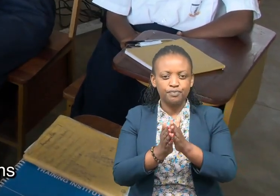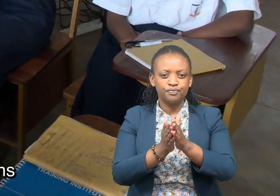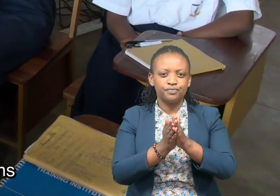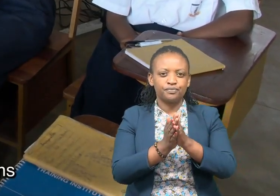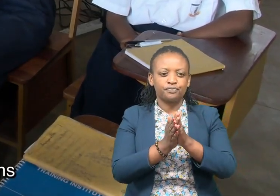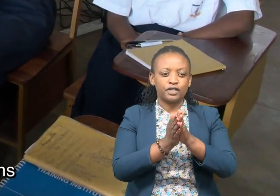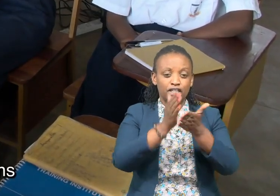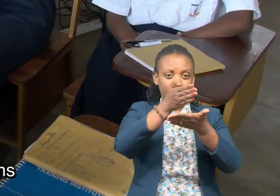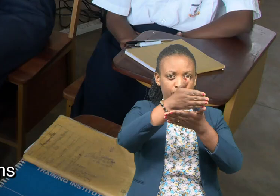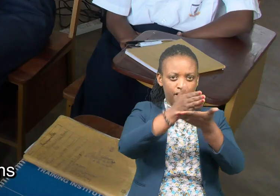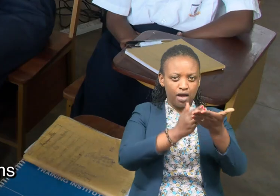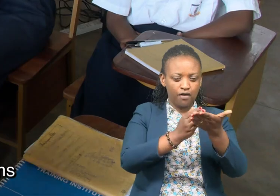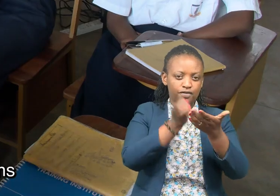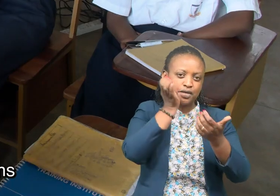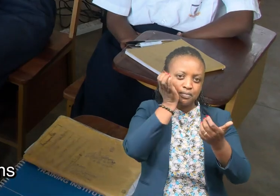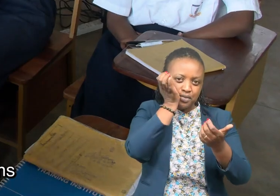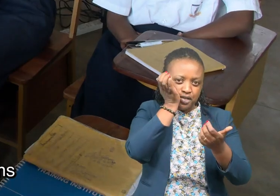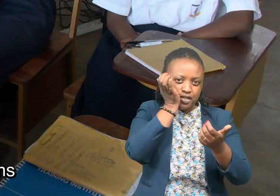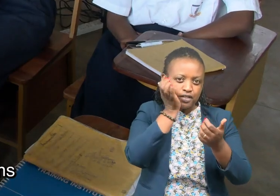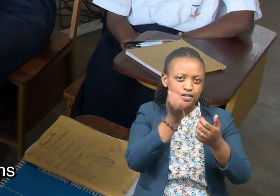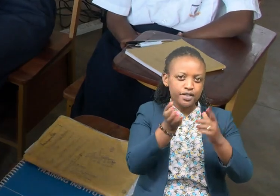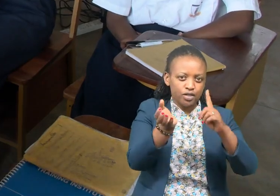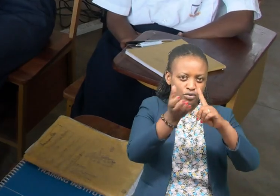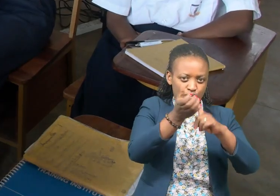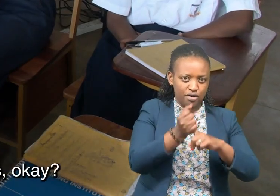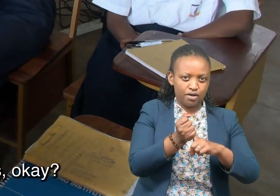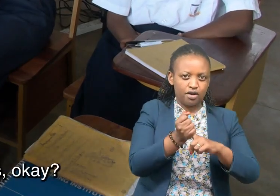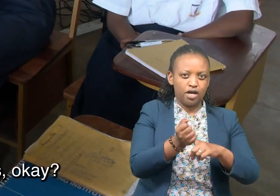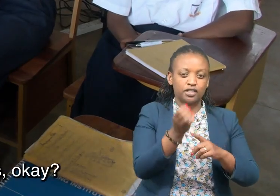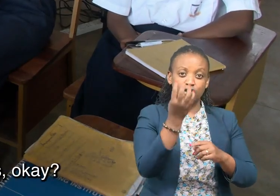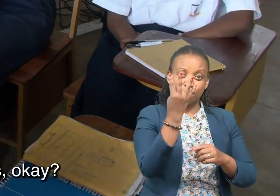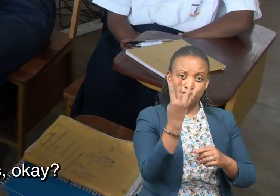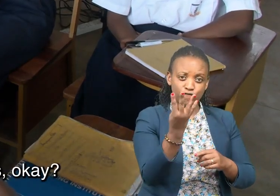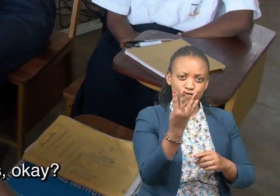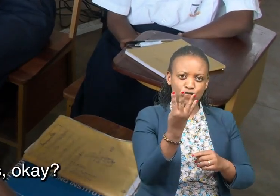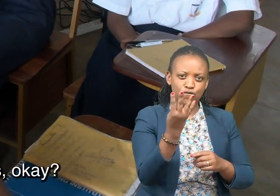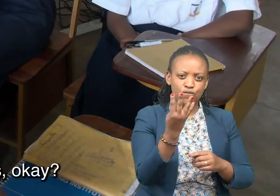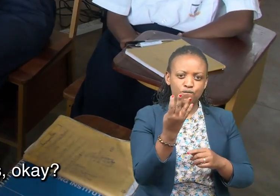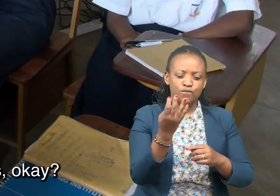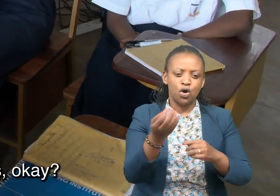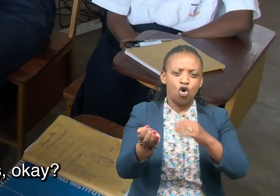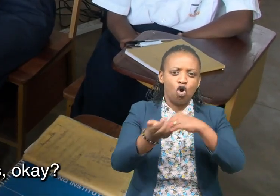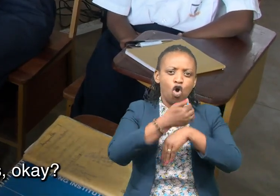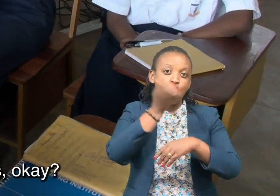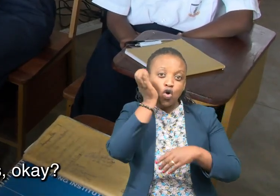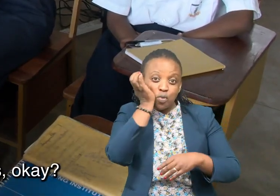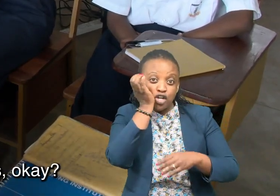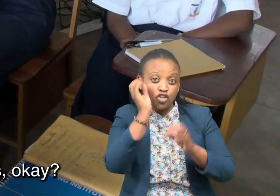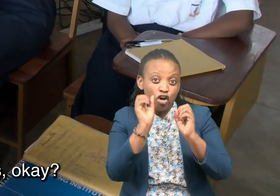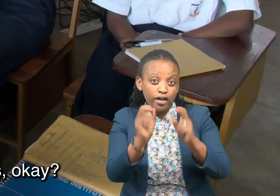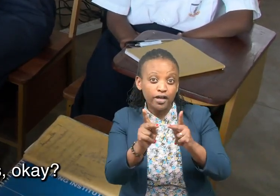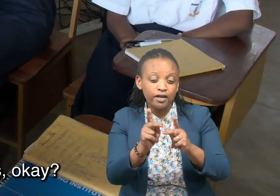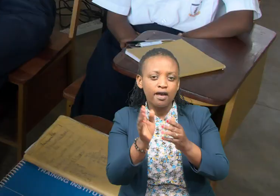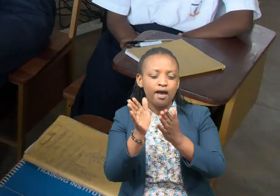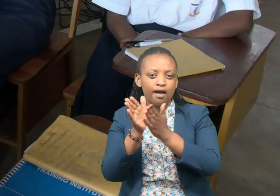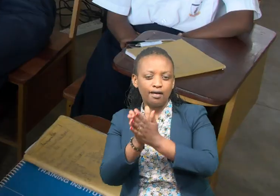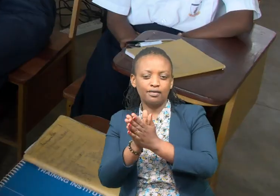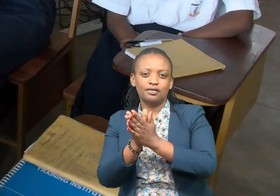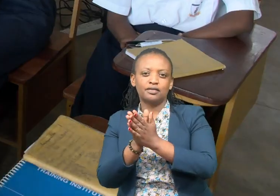arranged the halves of beans to get 4 whole beans,